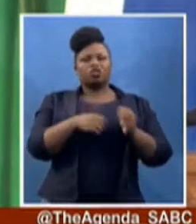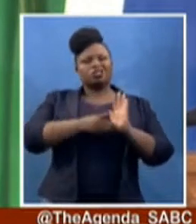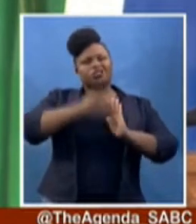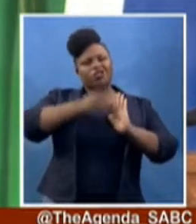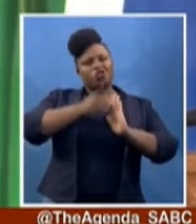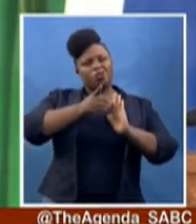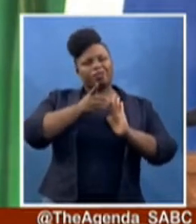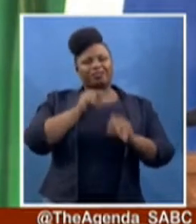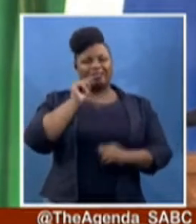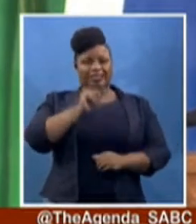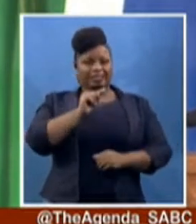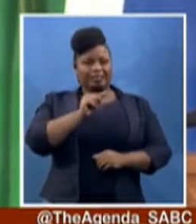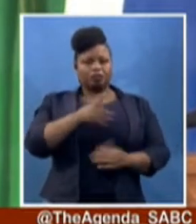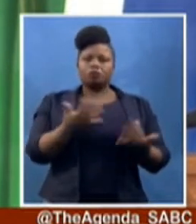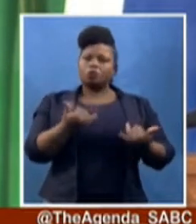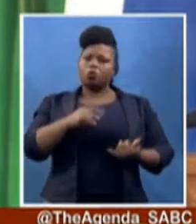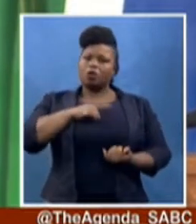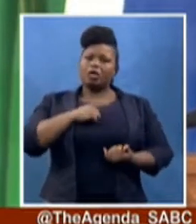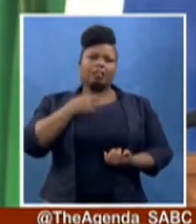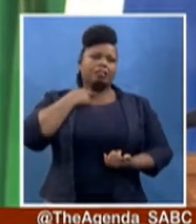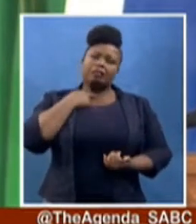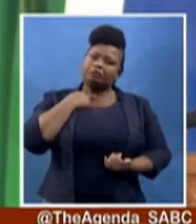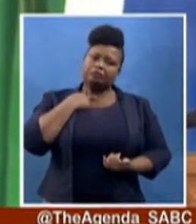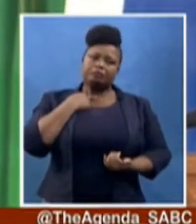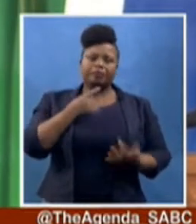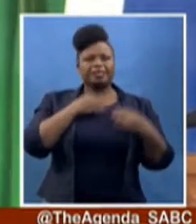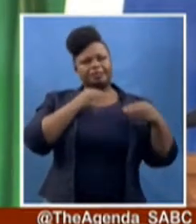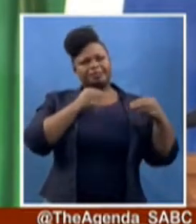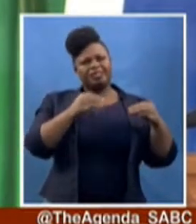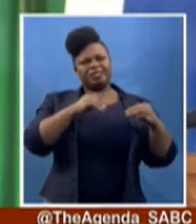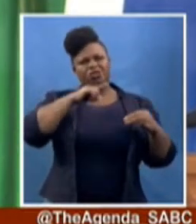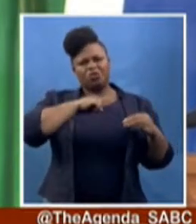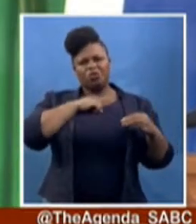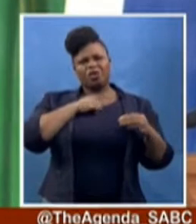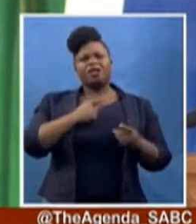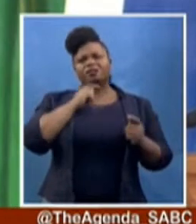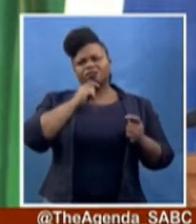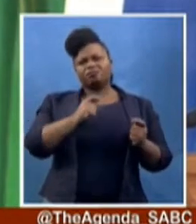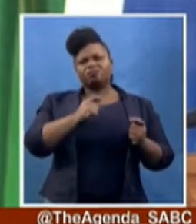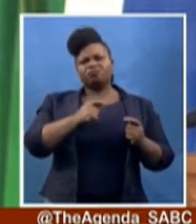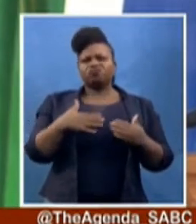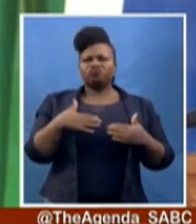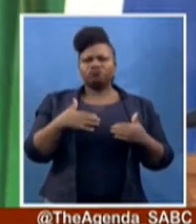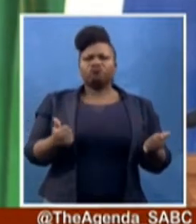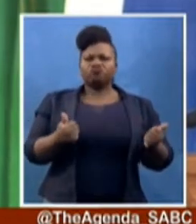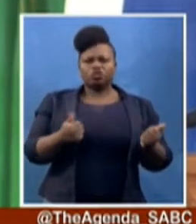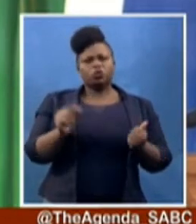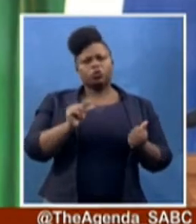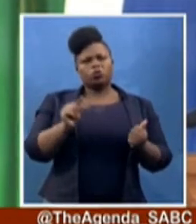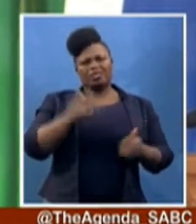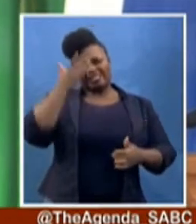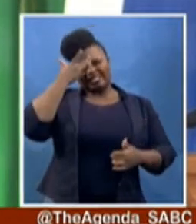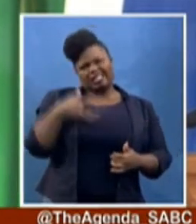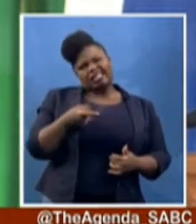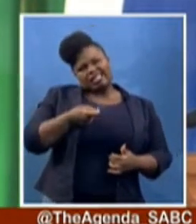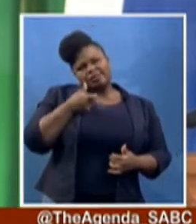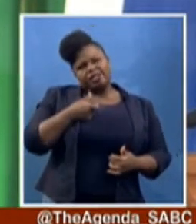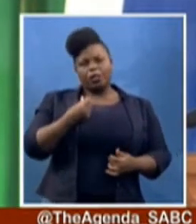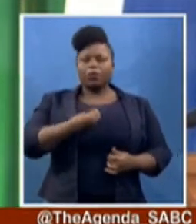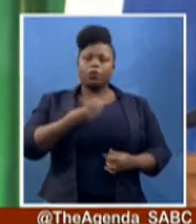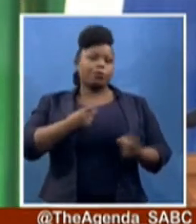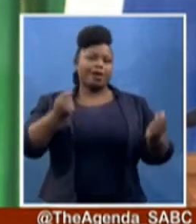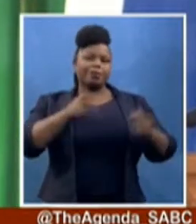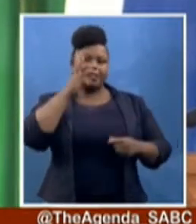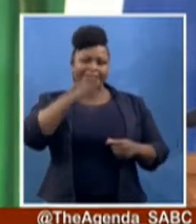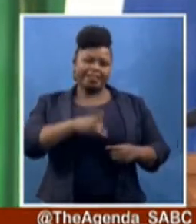indisposed, but he's on his full health to recovery. He's a young man, so he recovers quicker. Mr. President, on